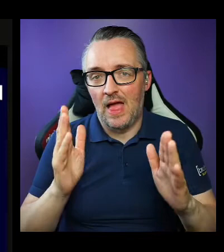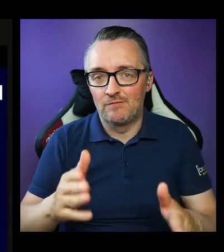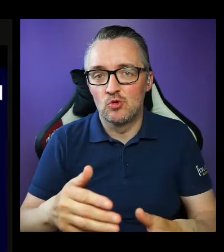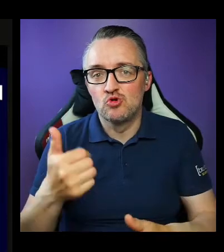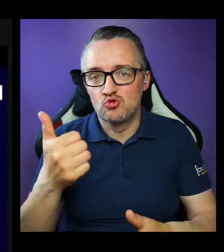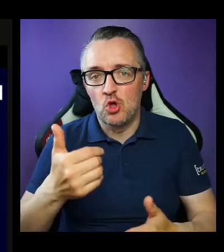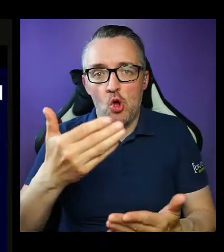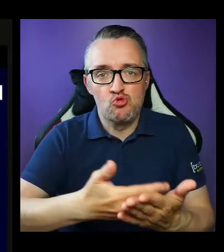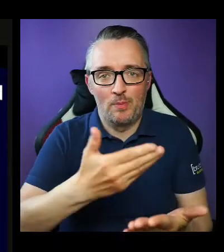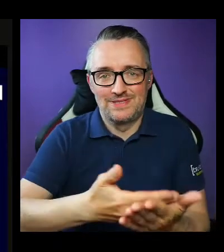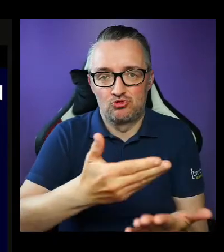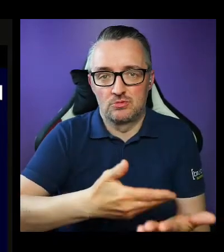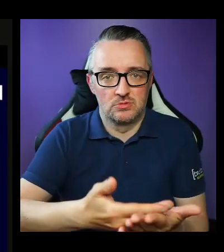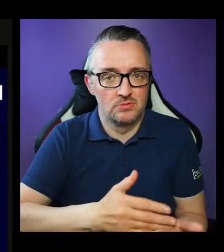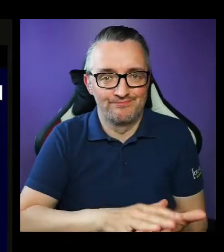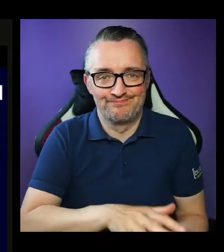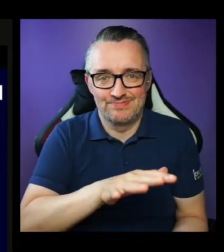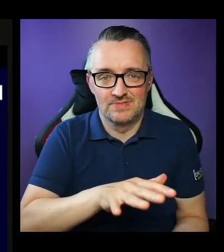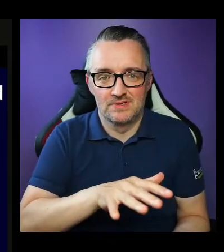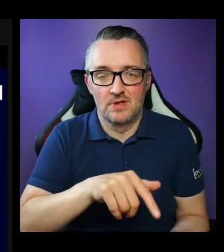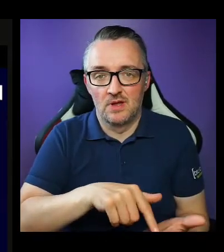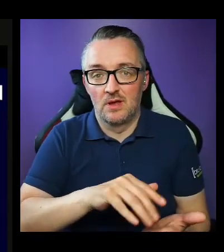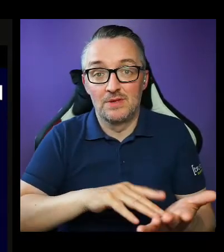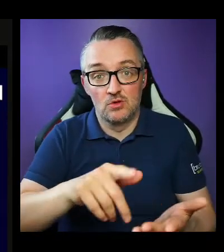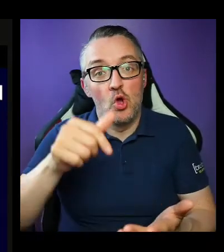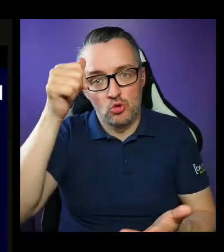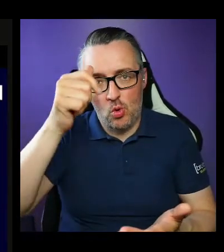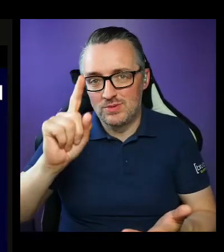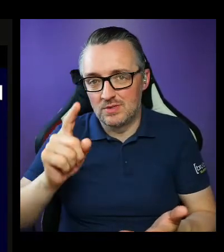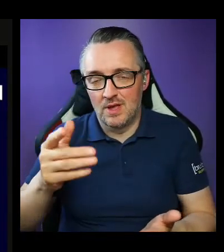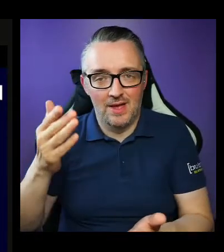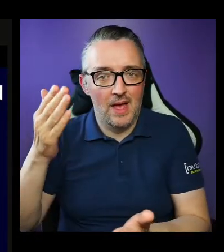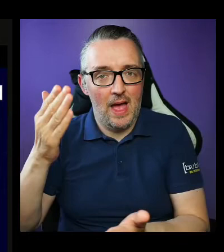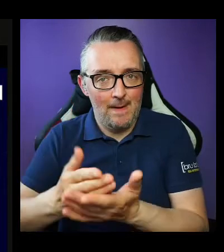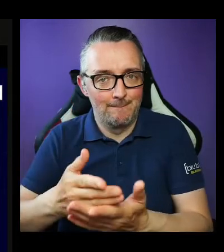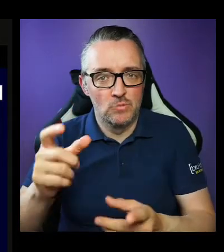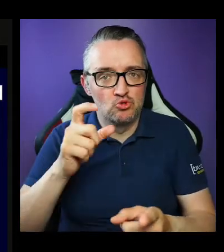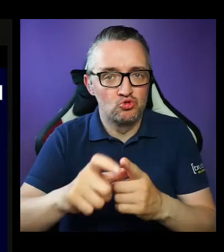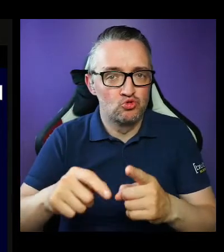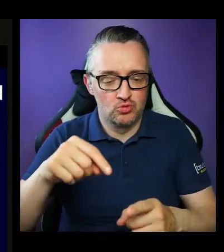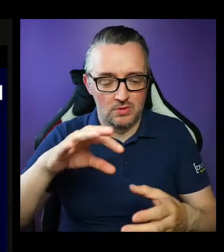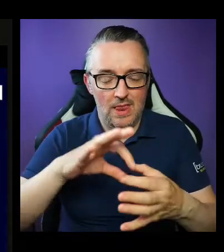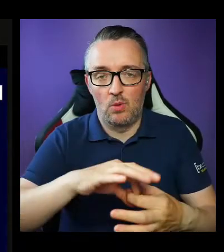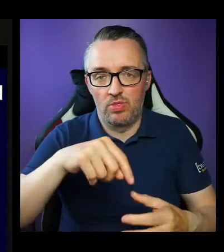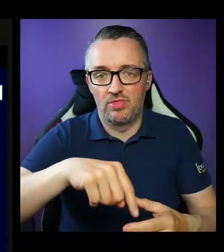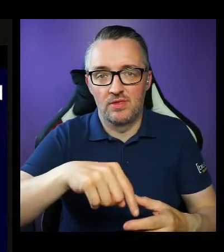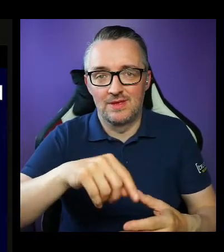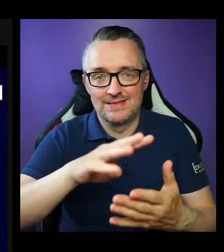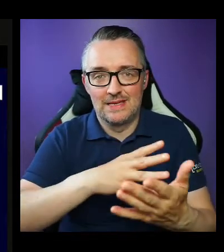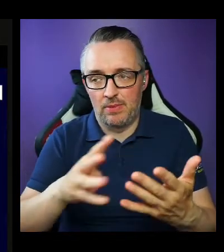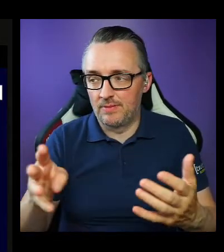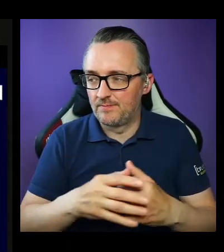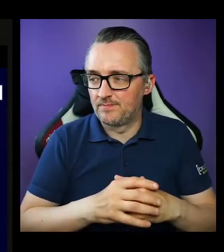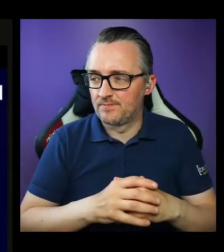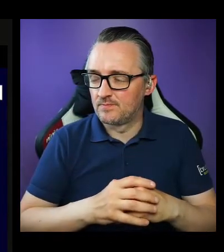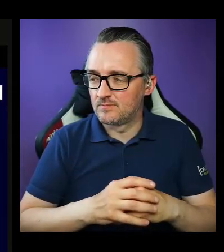good documentation in that case to know what exactly you're doing with your table. And in